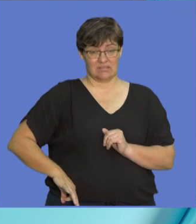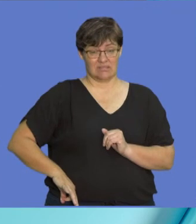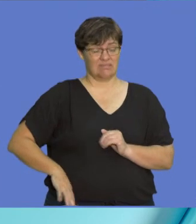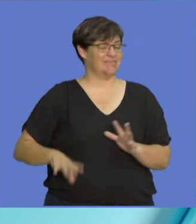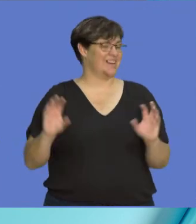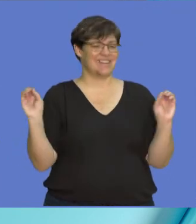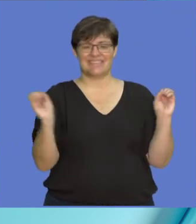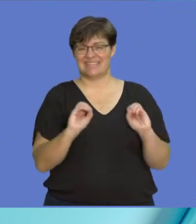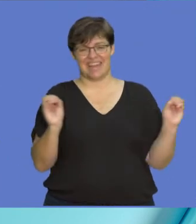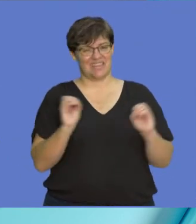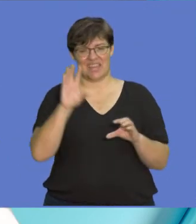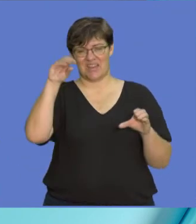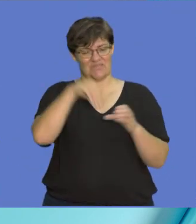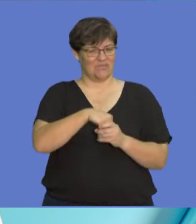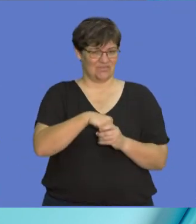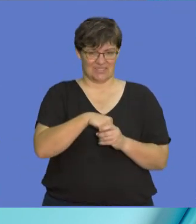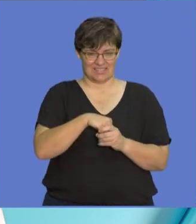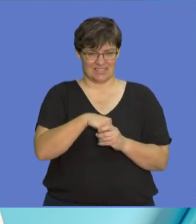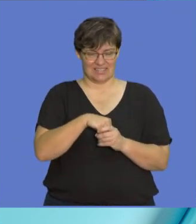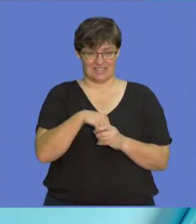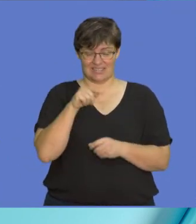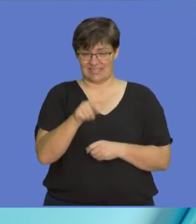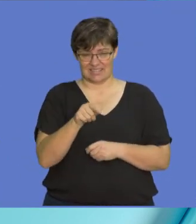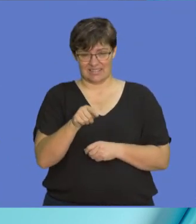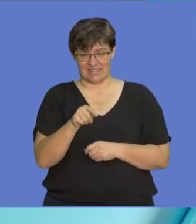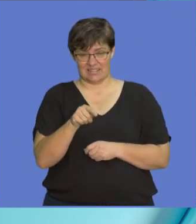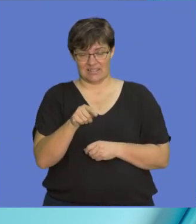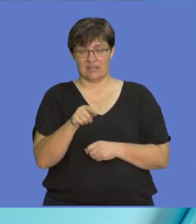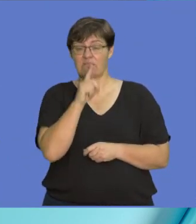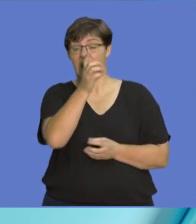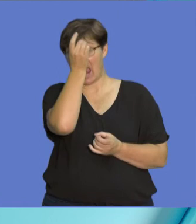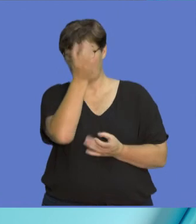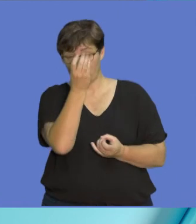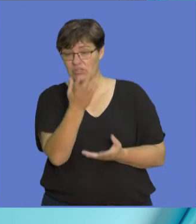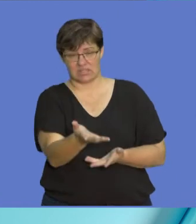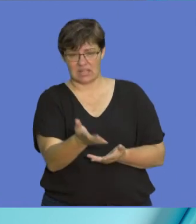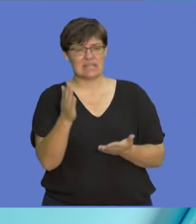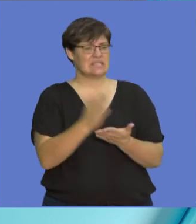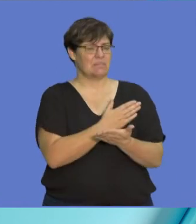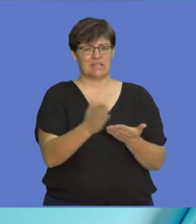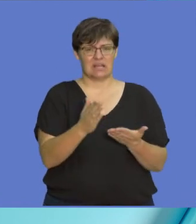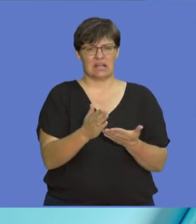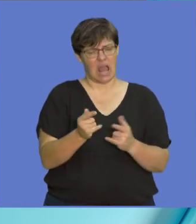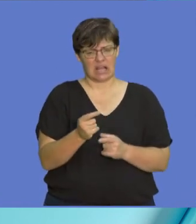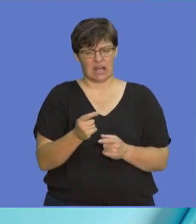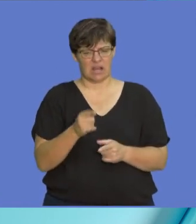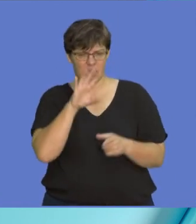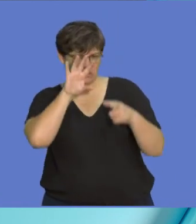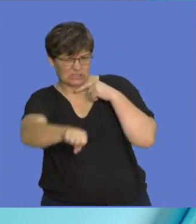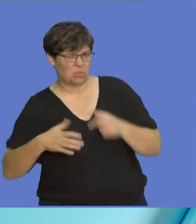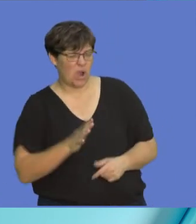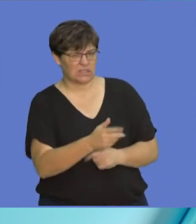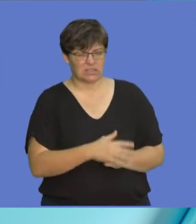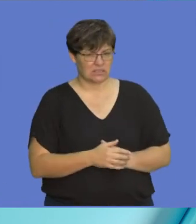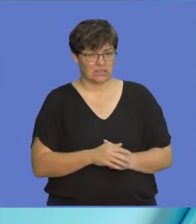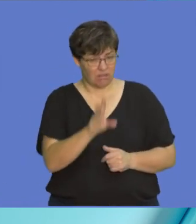absolutely nothing to do with the factory. Remember, you are given information, sometimes there's a red herring to catch you. Are